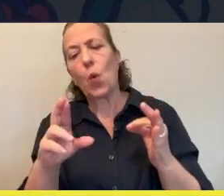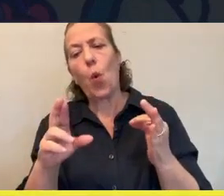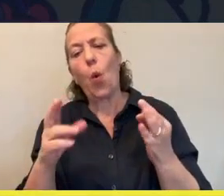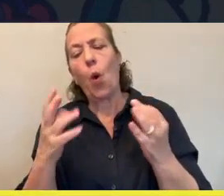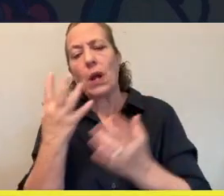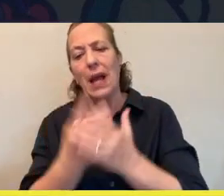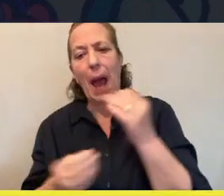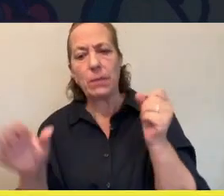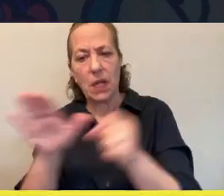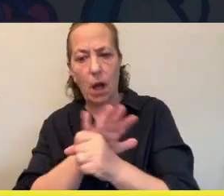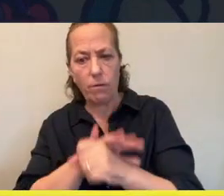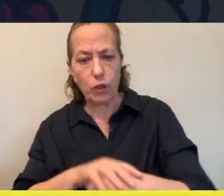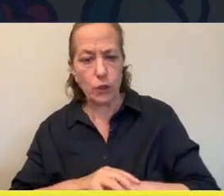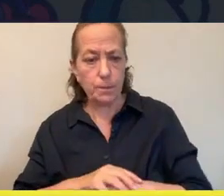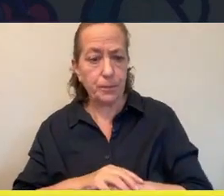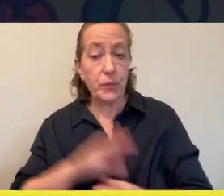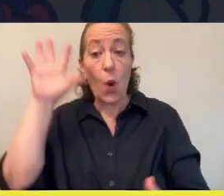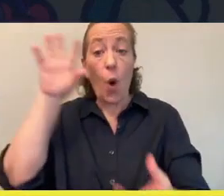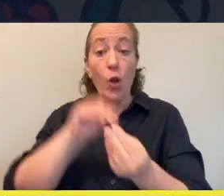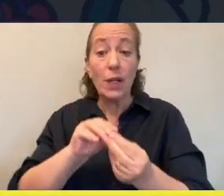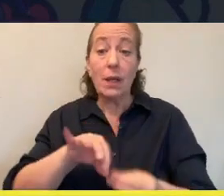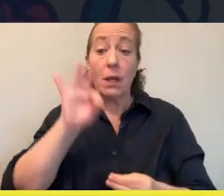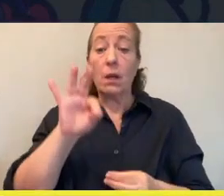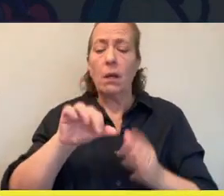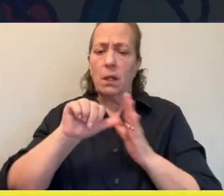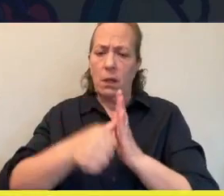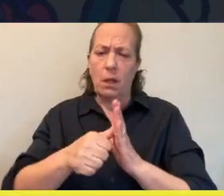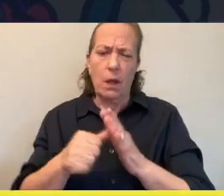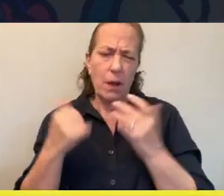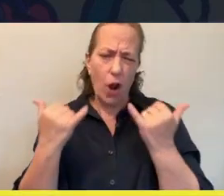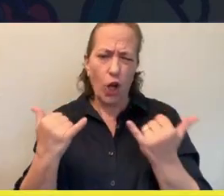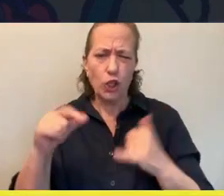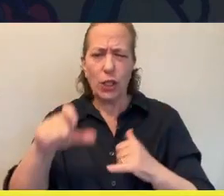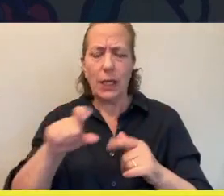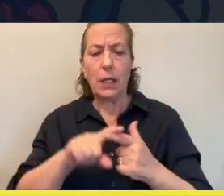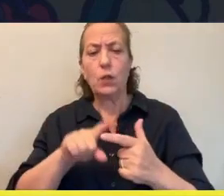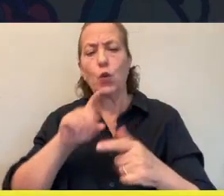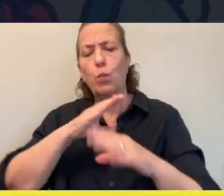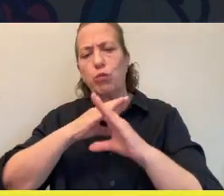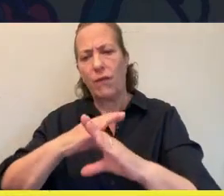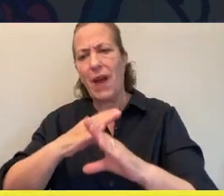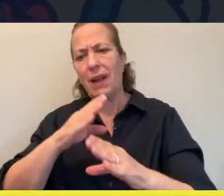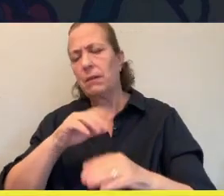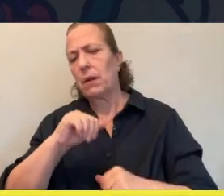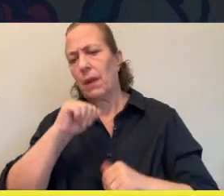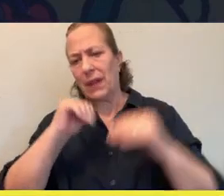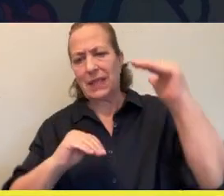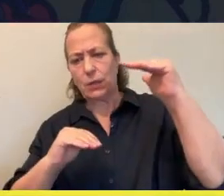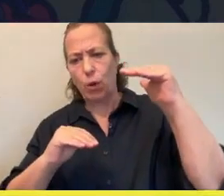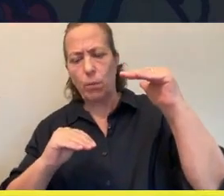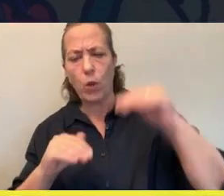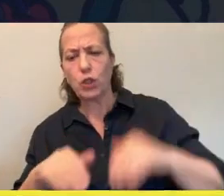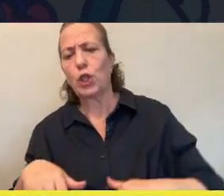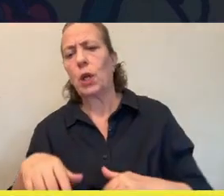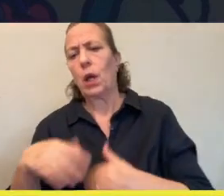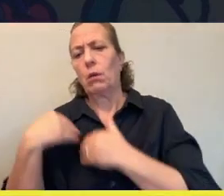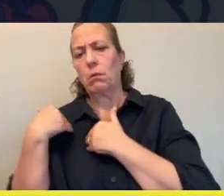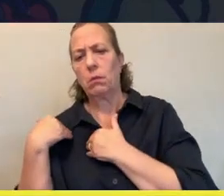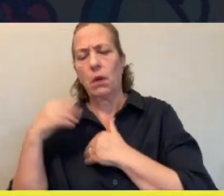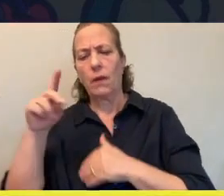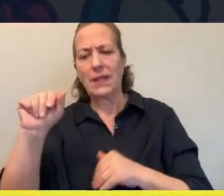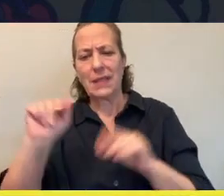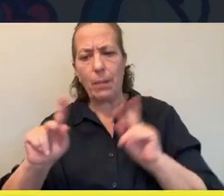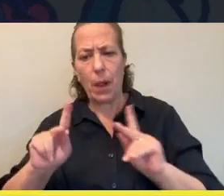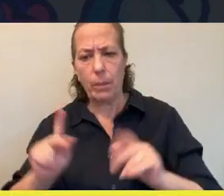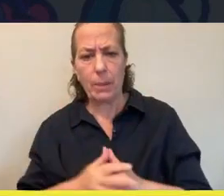So altogether, our findings underscore the urgent need to prevent and redress the disproportionate burden that disabled people bear in carceral settings, ranging